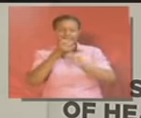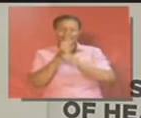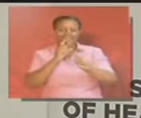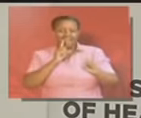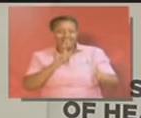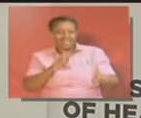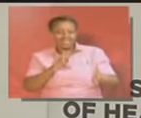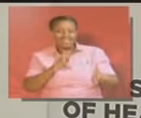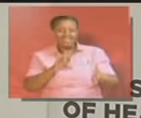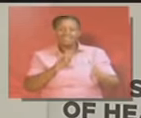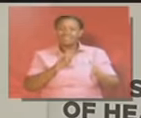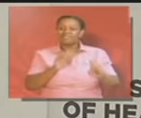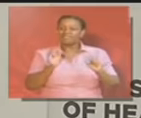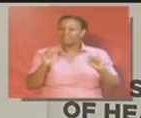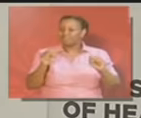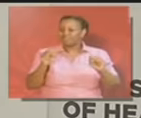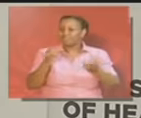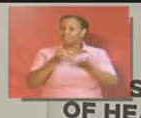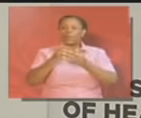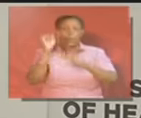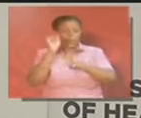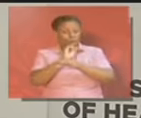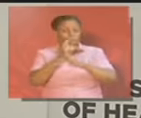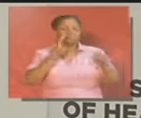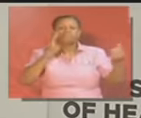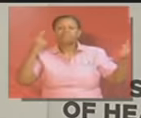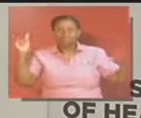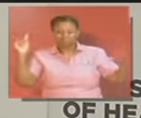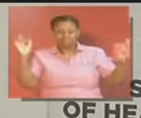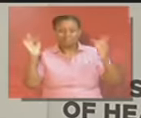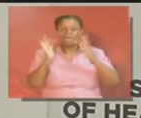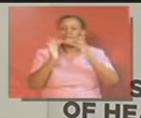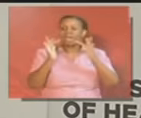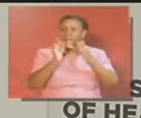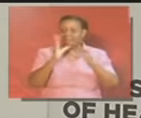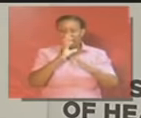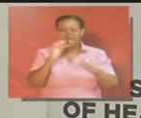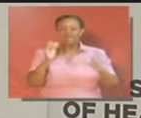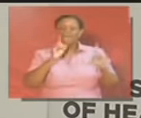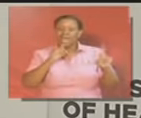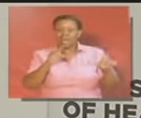facilities. So the facilities are online and responsive.